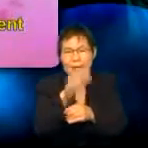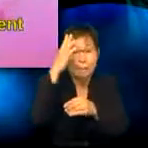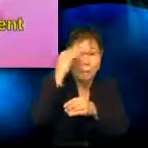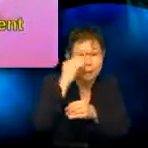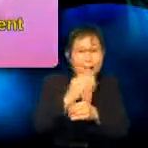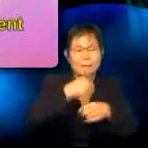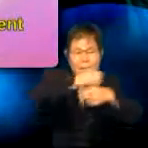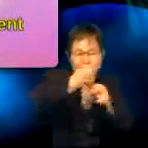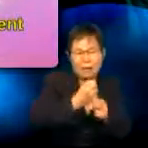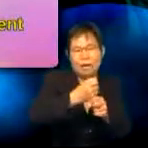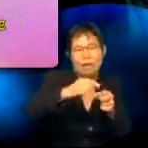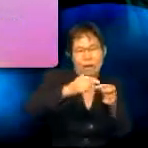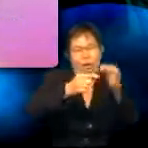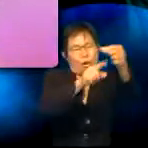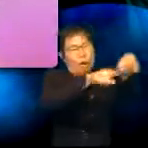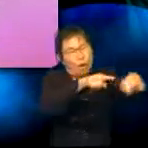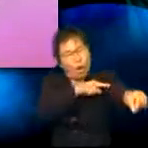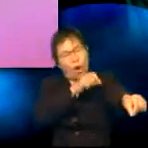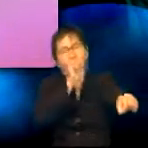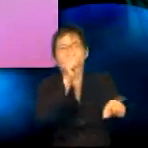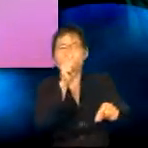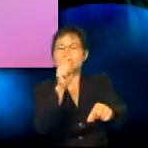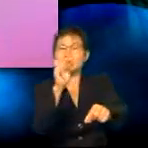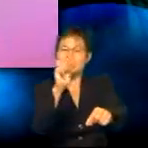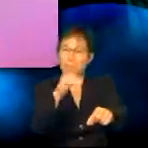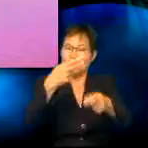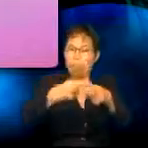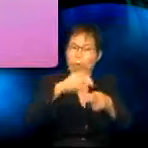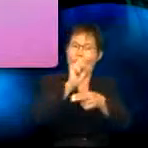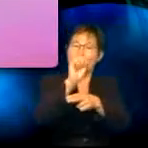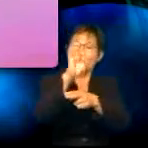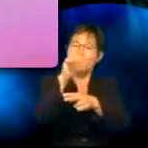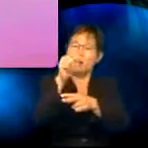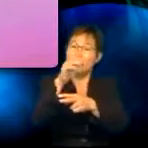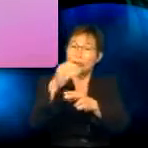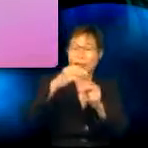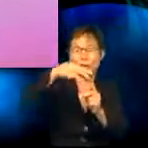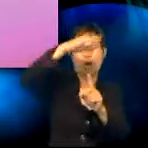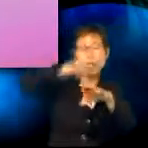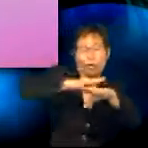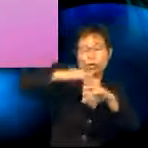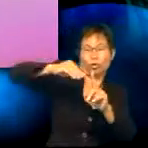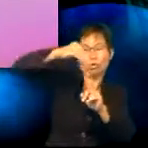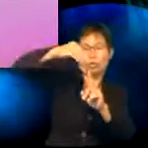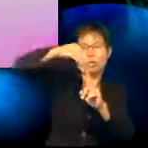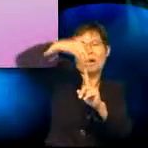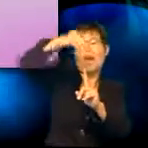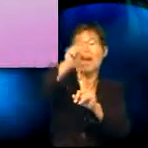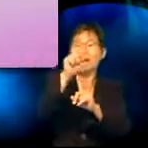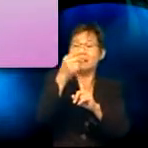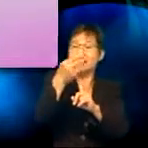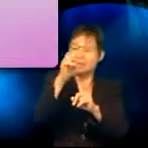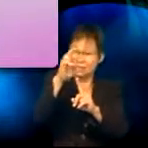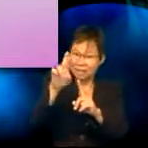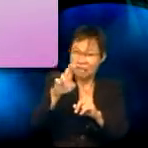up of some long stems called filaments, with blobs on top called anthers. The